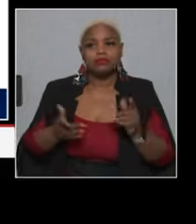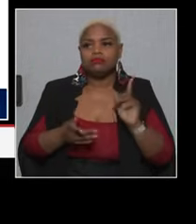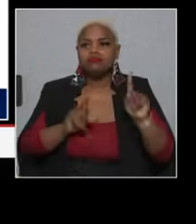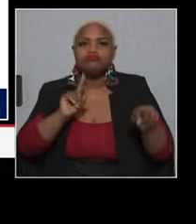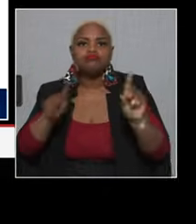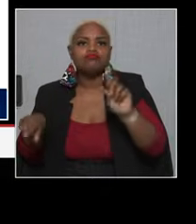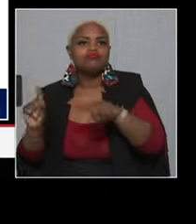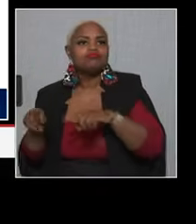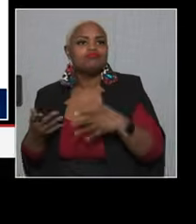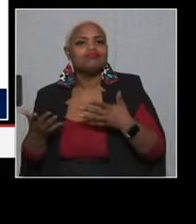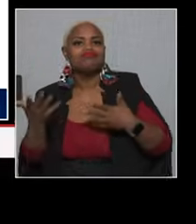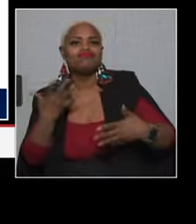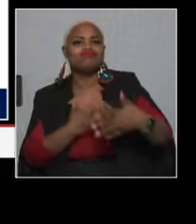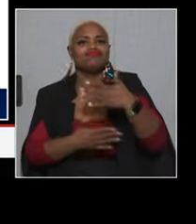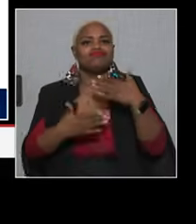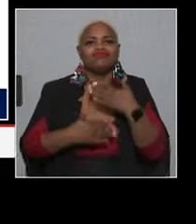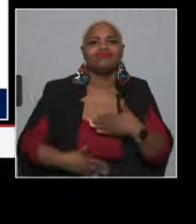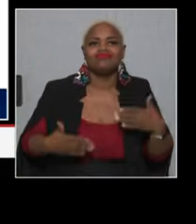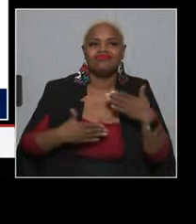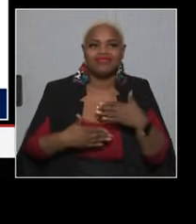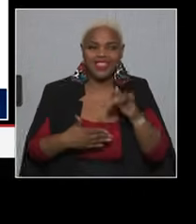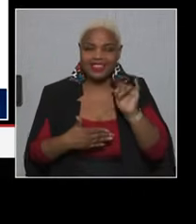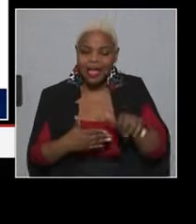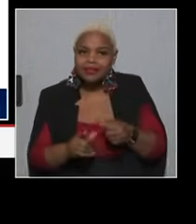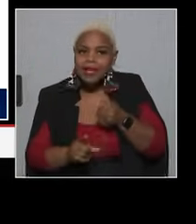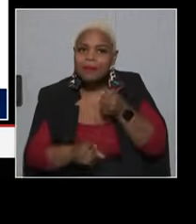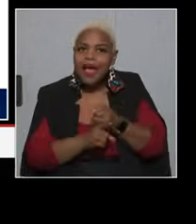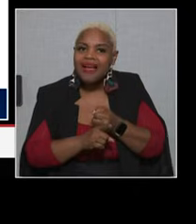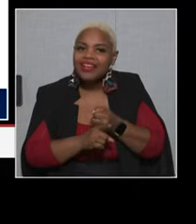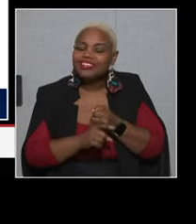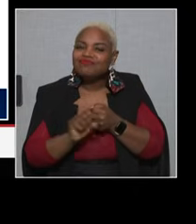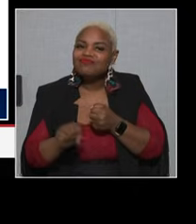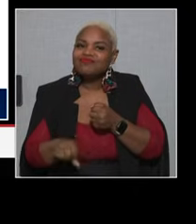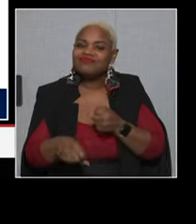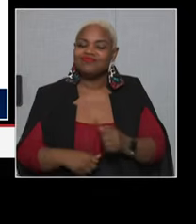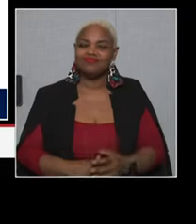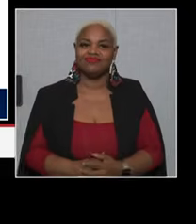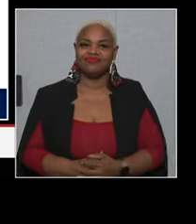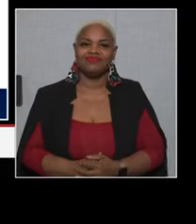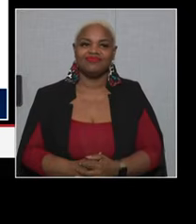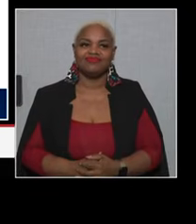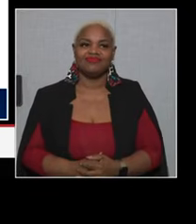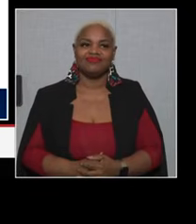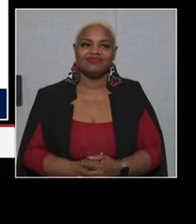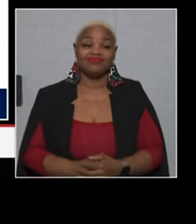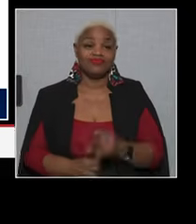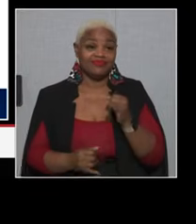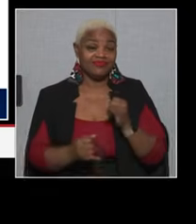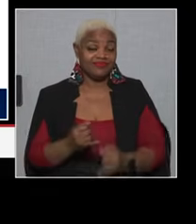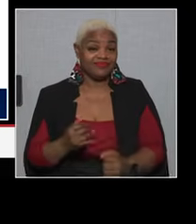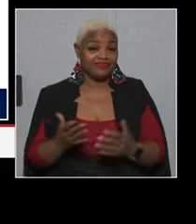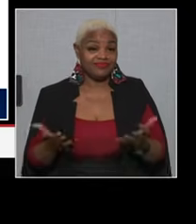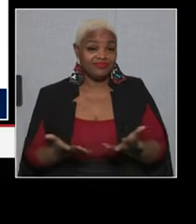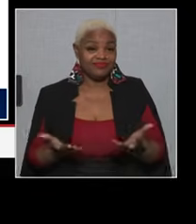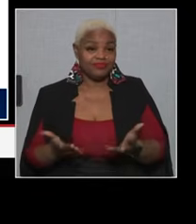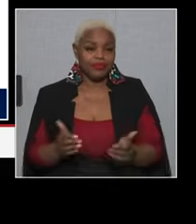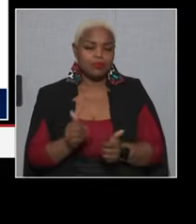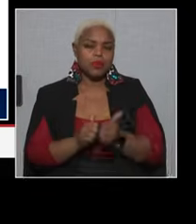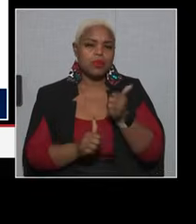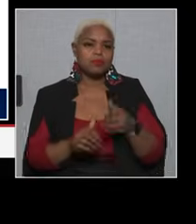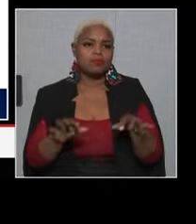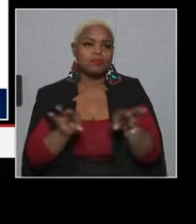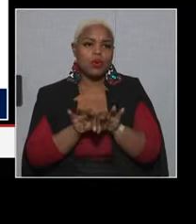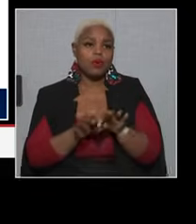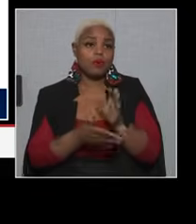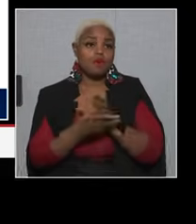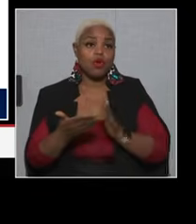police department has made an impact and a difference in our community. And finally, the most important asset to